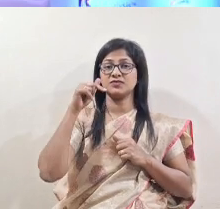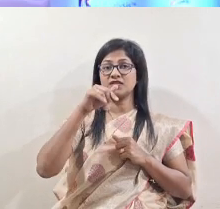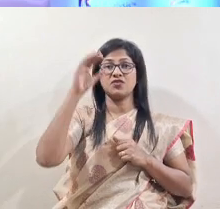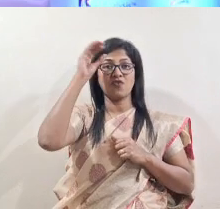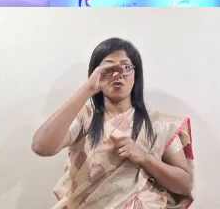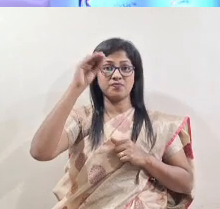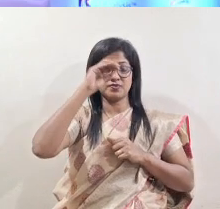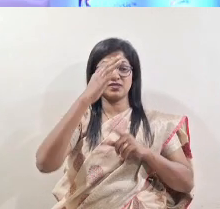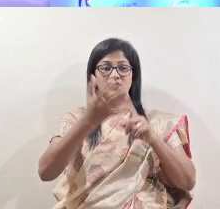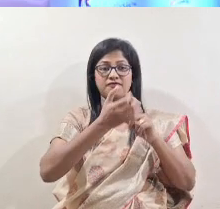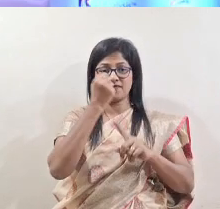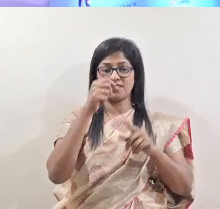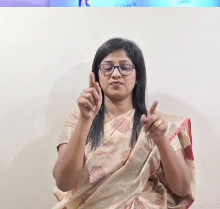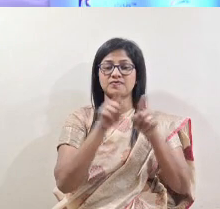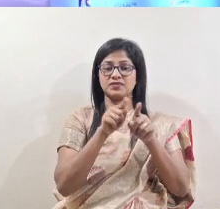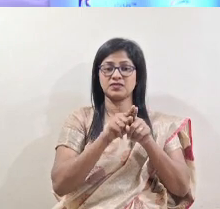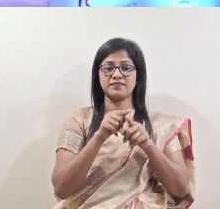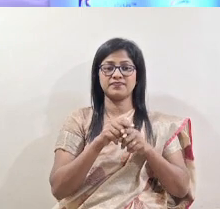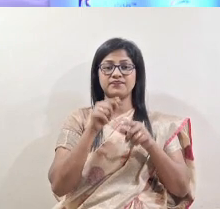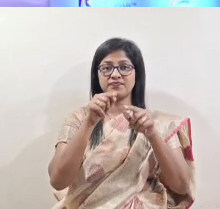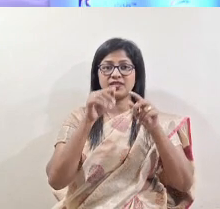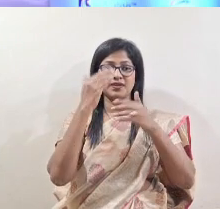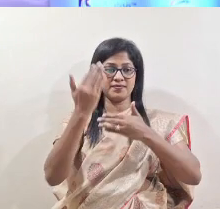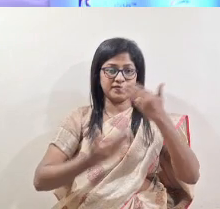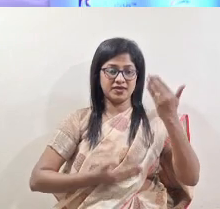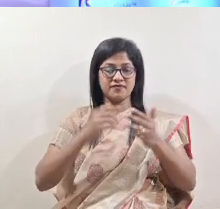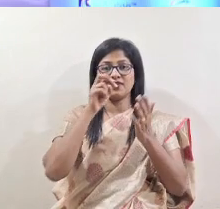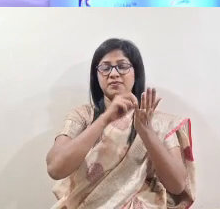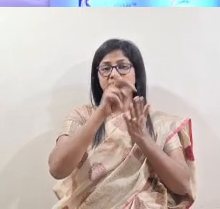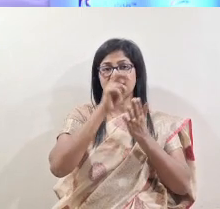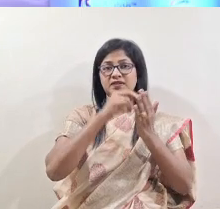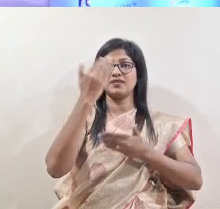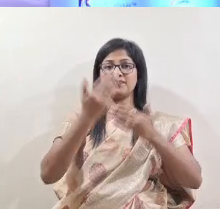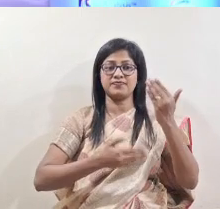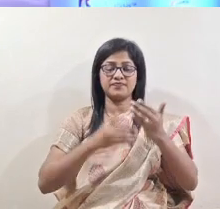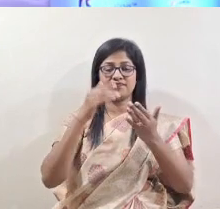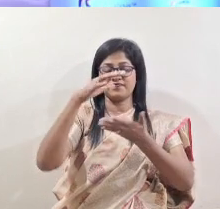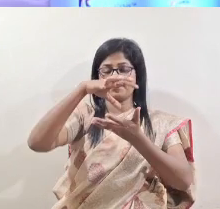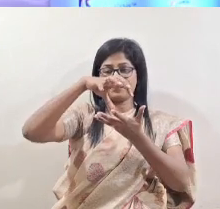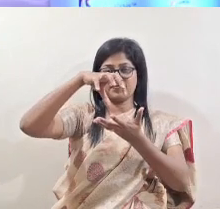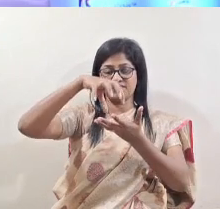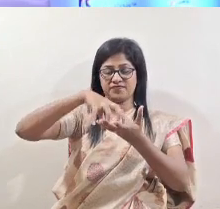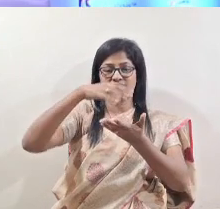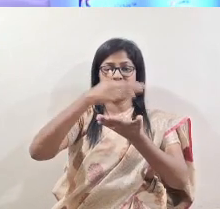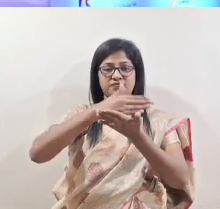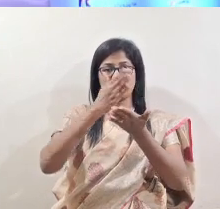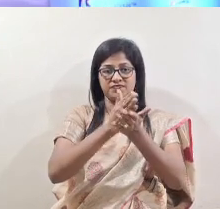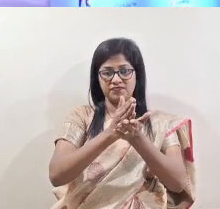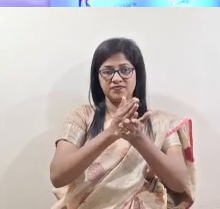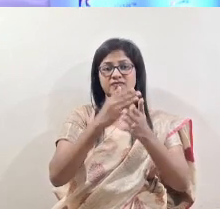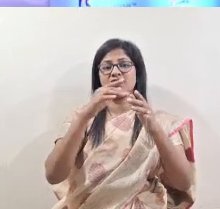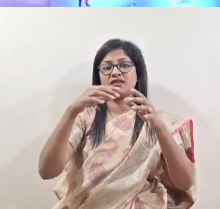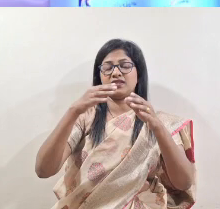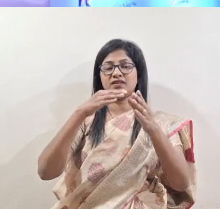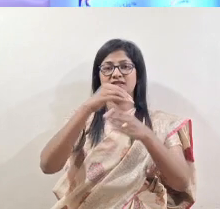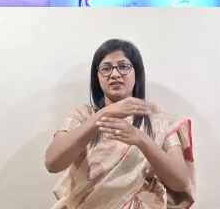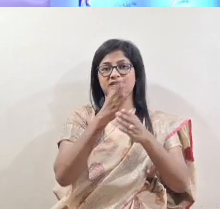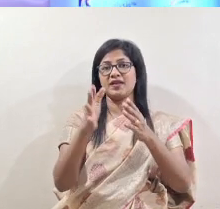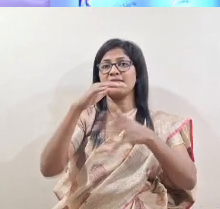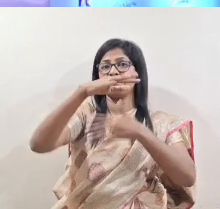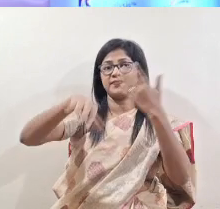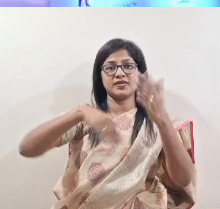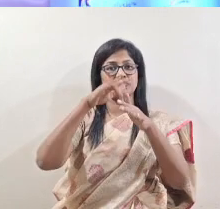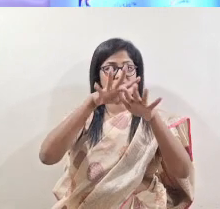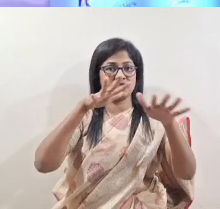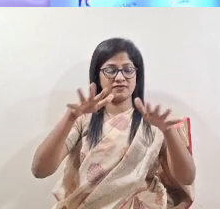the objectives we determine are like that: to study the behavior of pedestrian in mid-block sections and intersection in